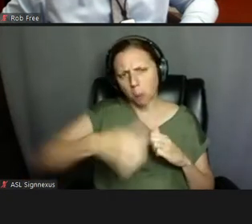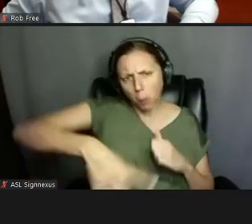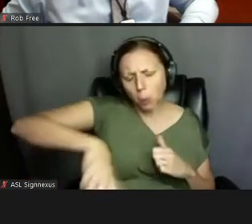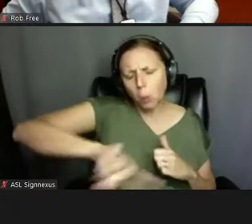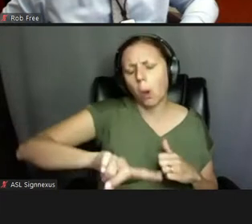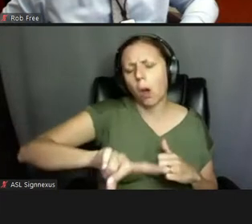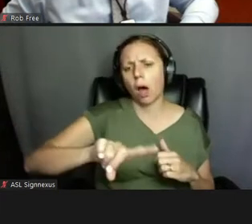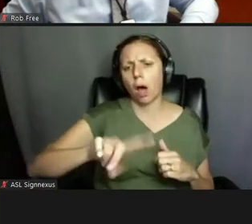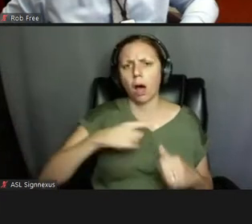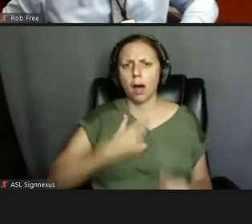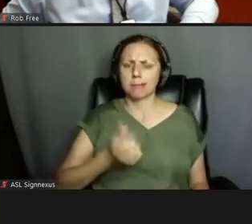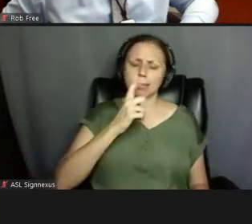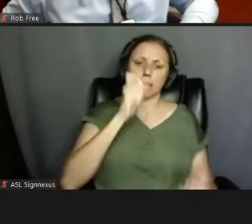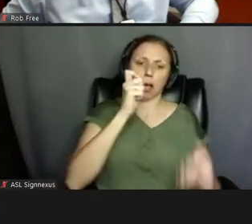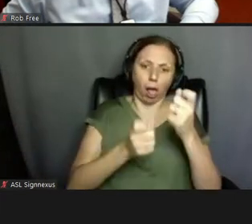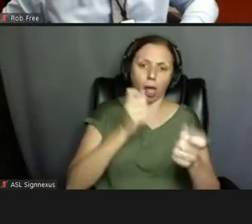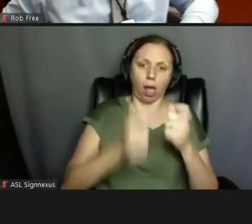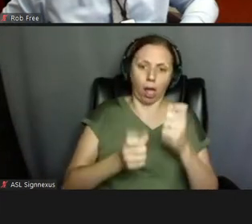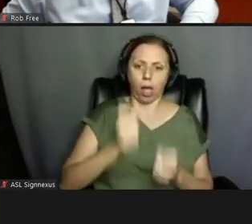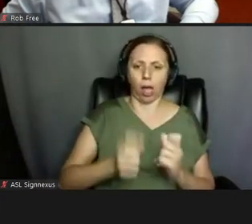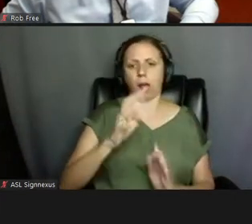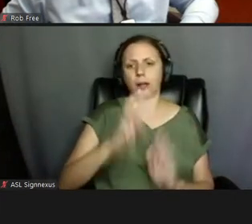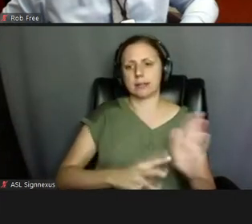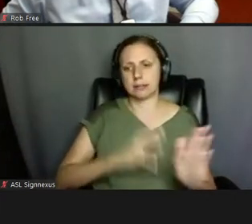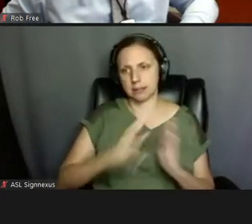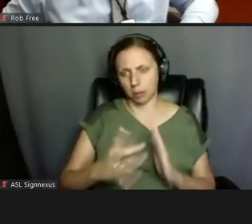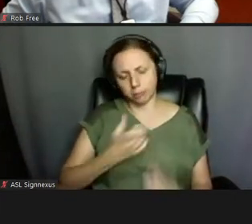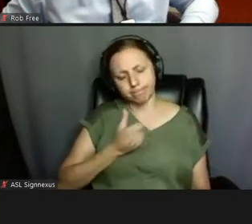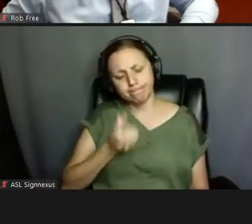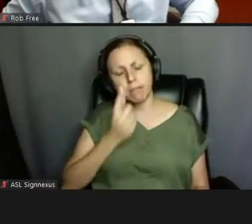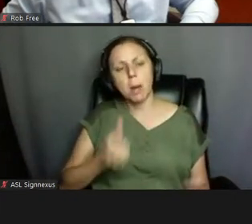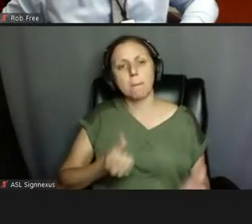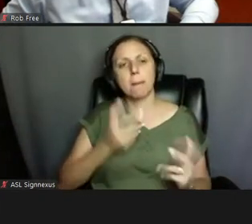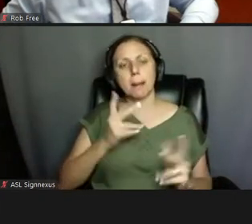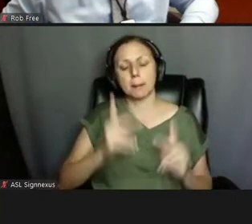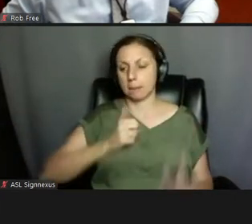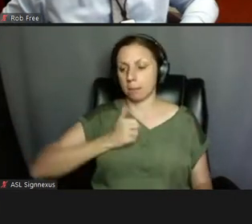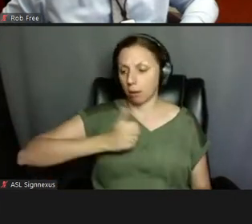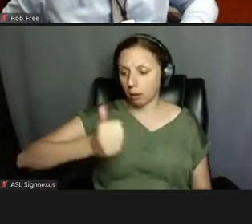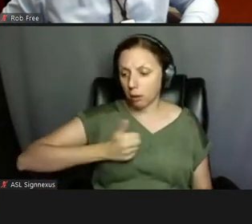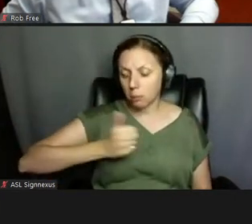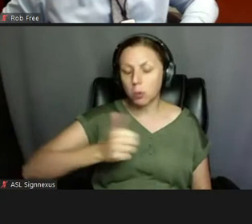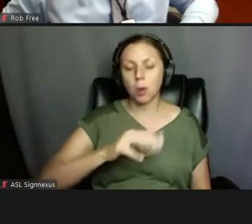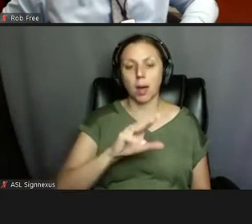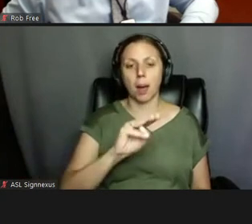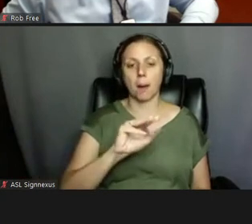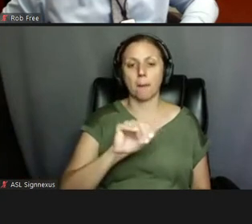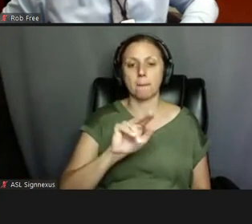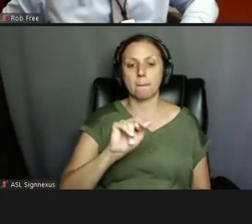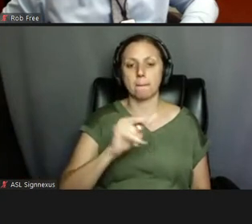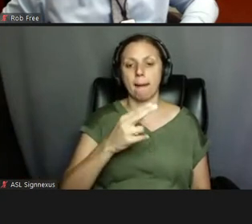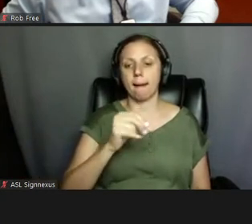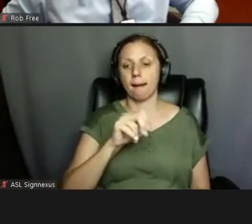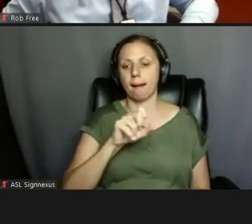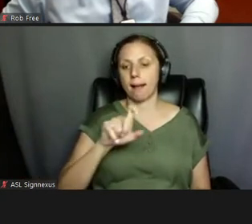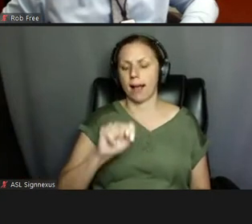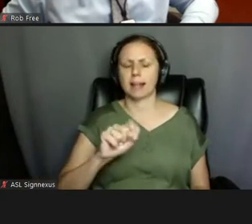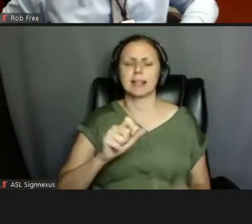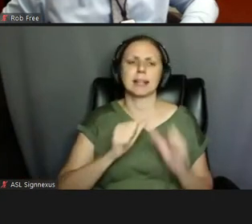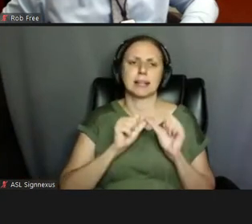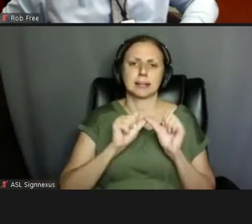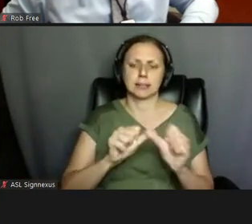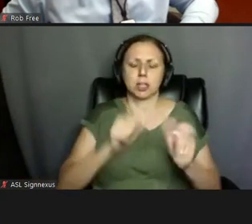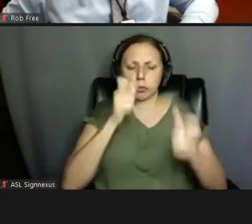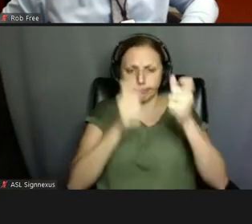the constant changing schedules. A lot of the commuters in Manhasset continuously maneuvered our own